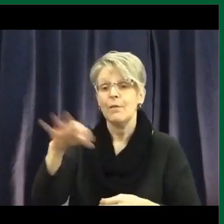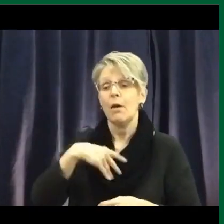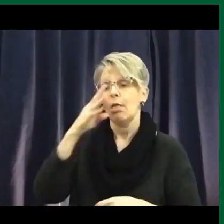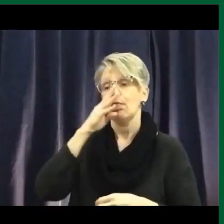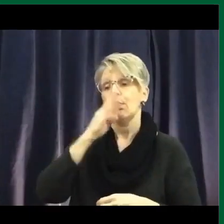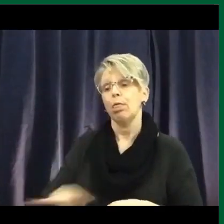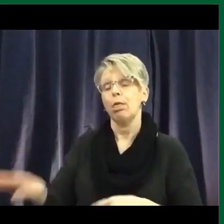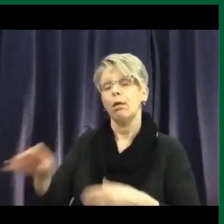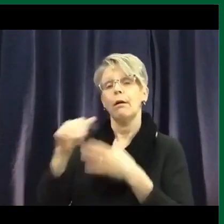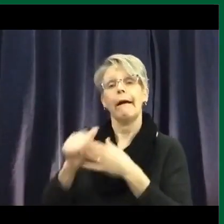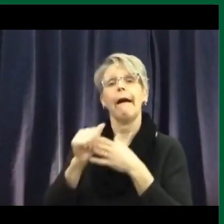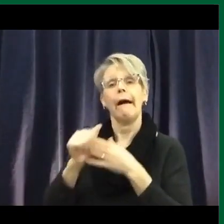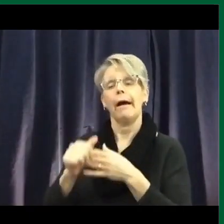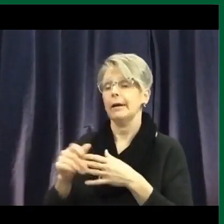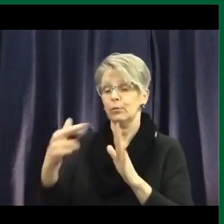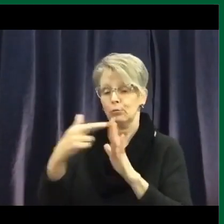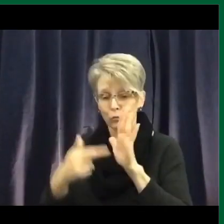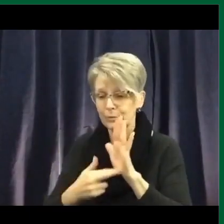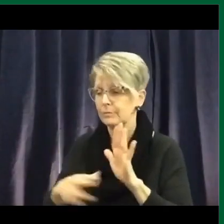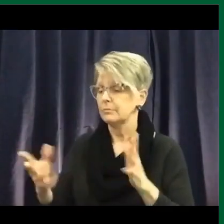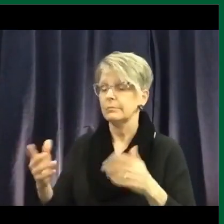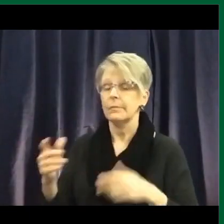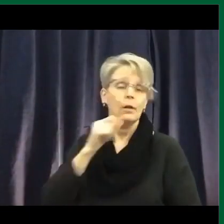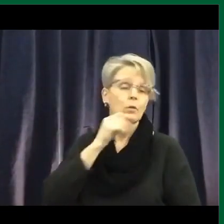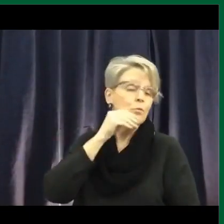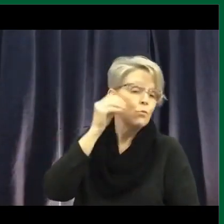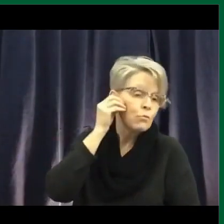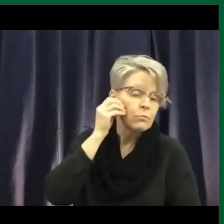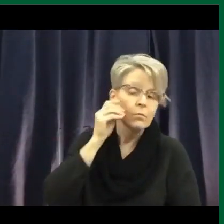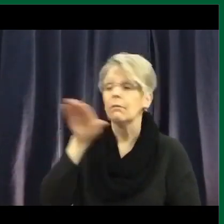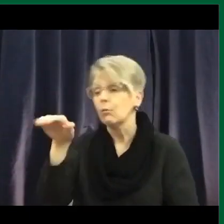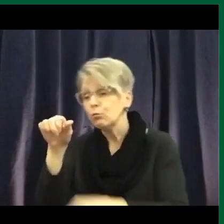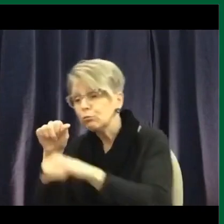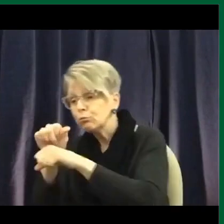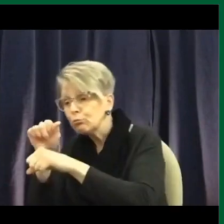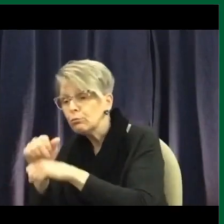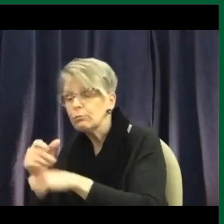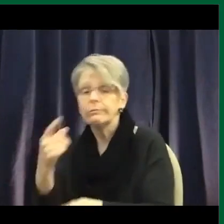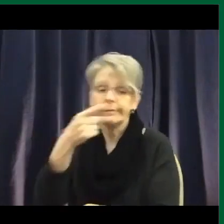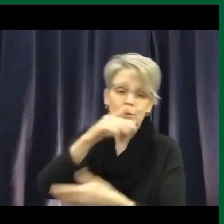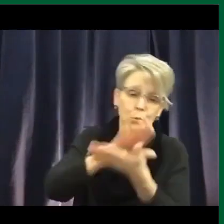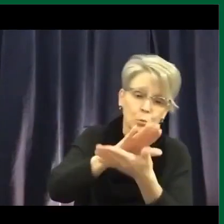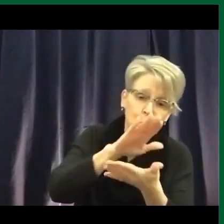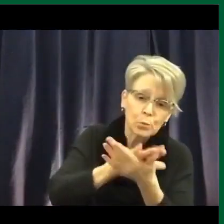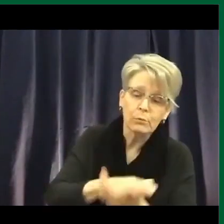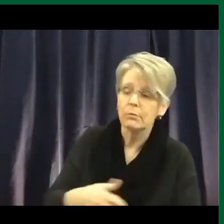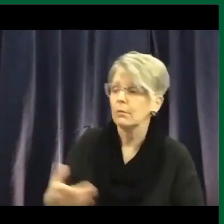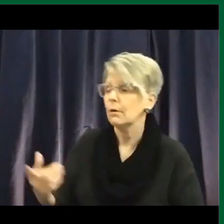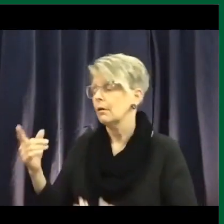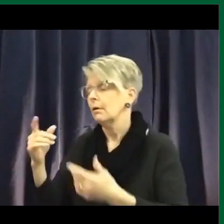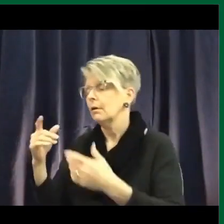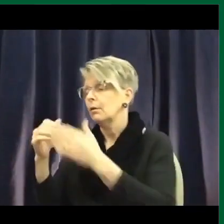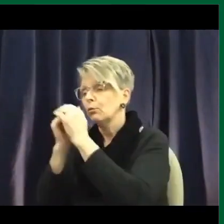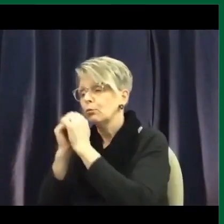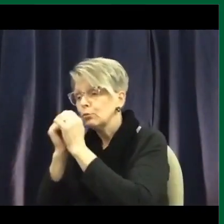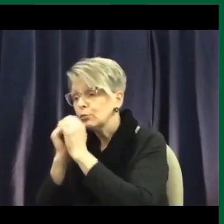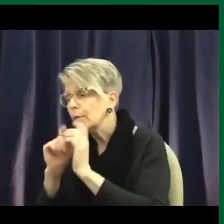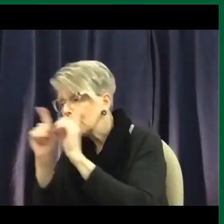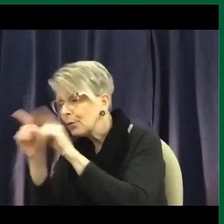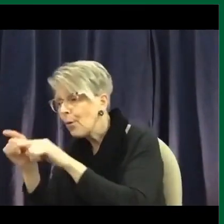it's at home, at work, at school, at a place of worship, then the risk